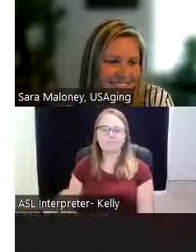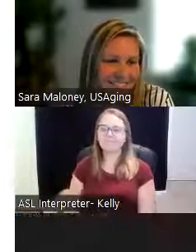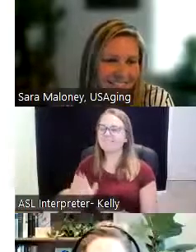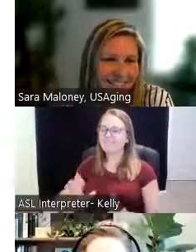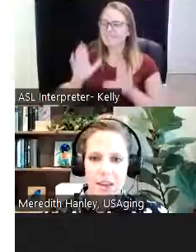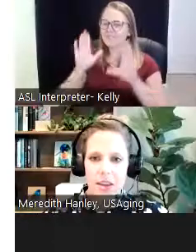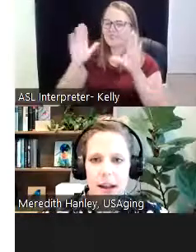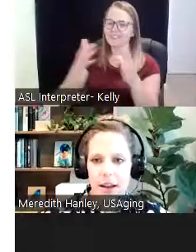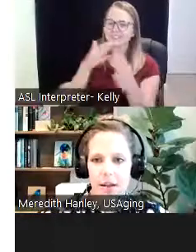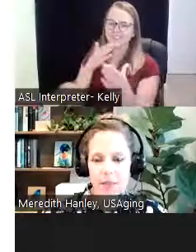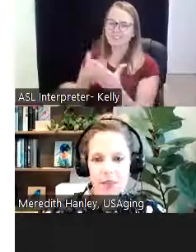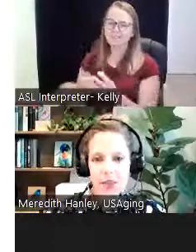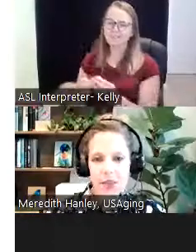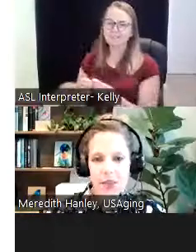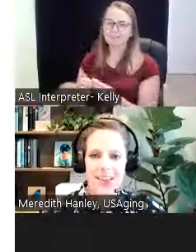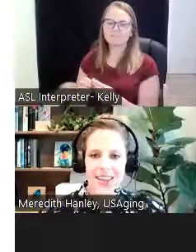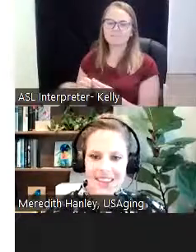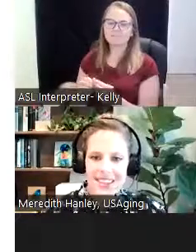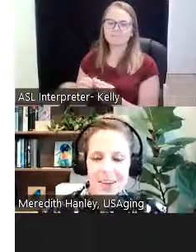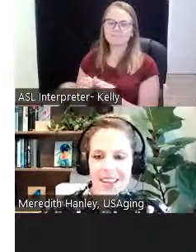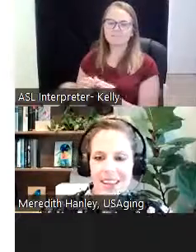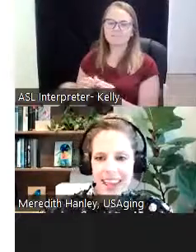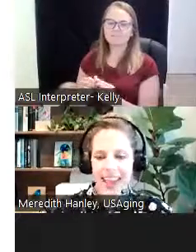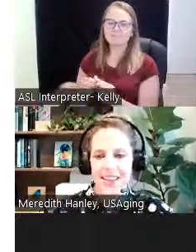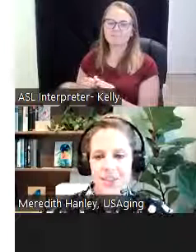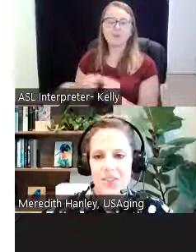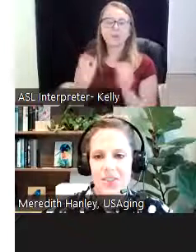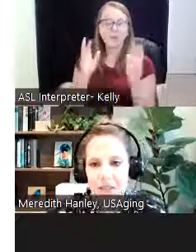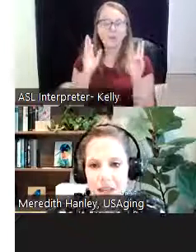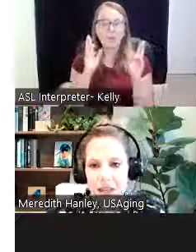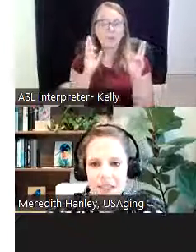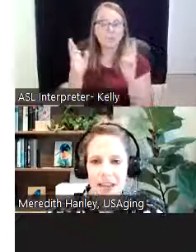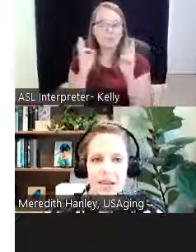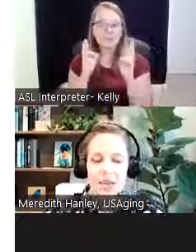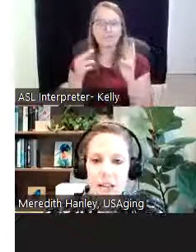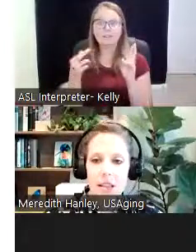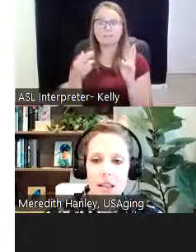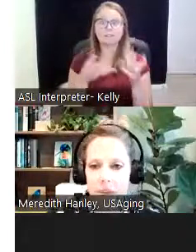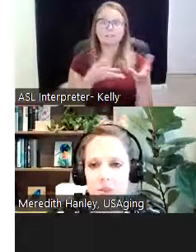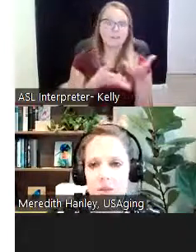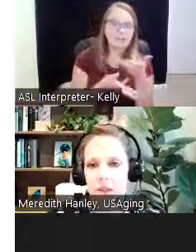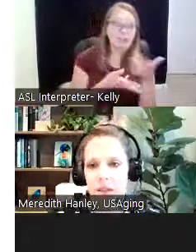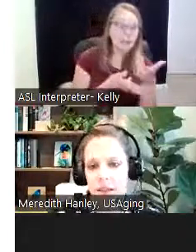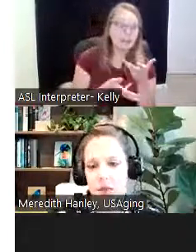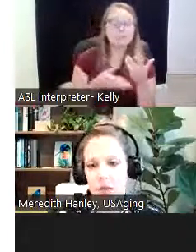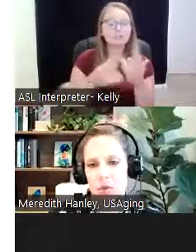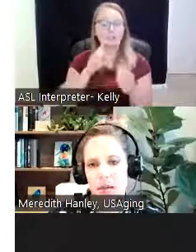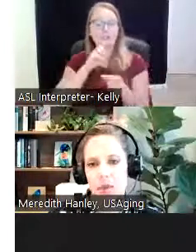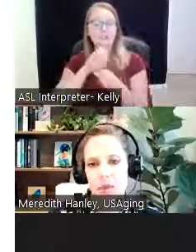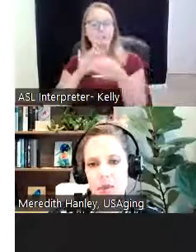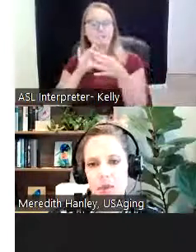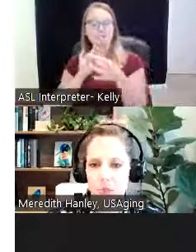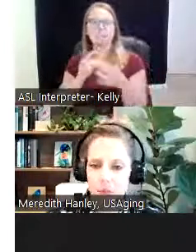Great, thank you. So hopefully you can tell that Engaged and Commit to Connect have a lot of resources and tools that we think can help